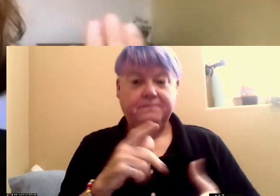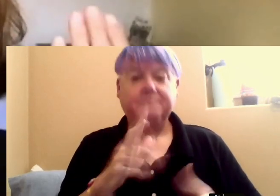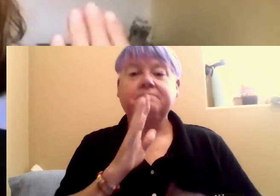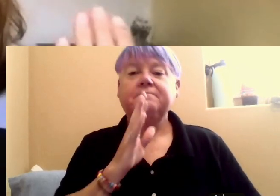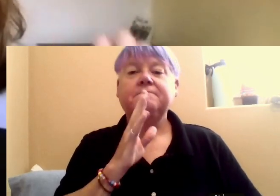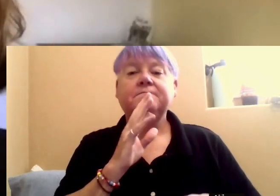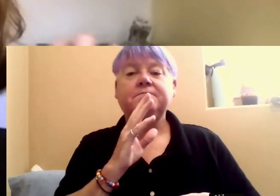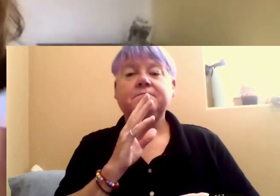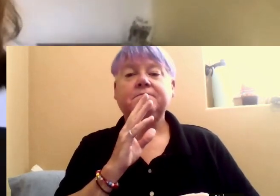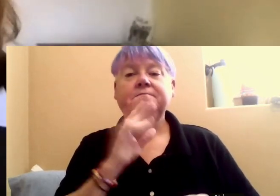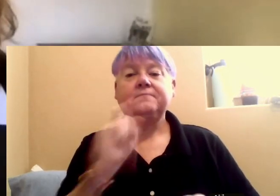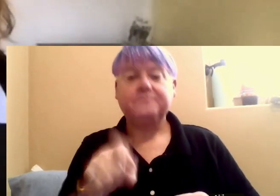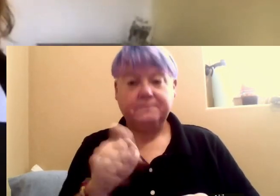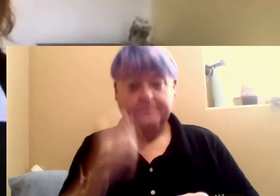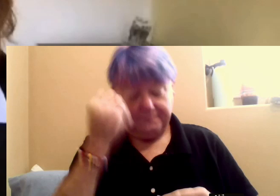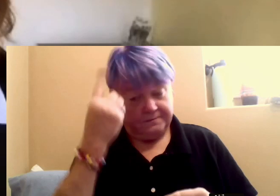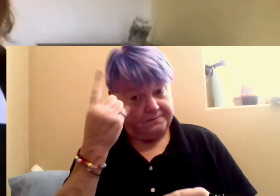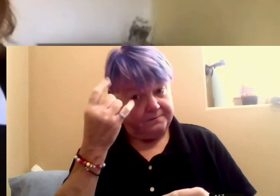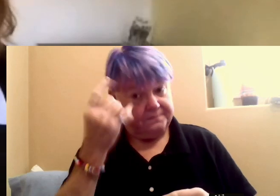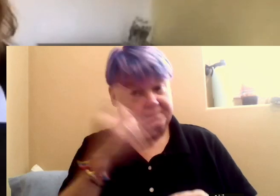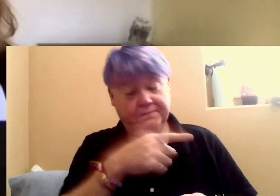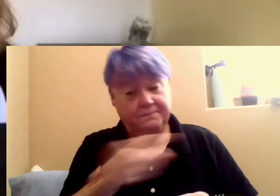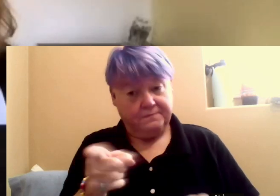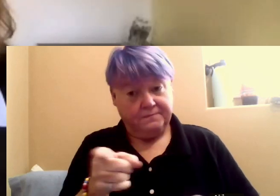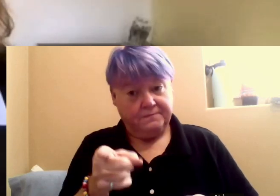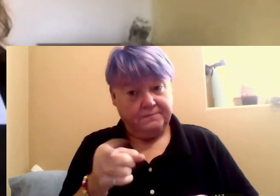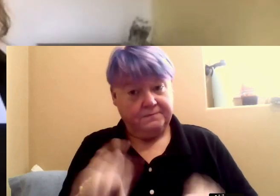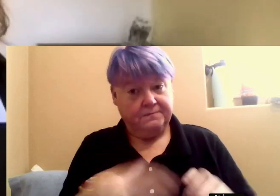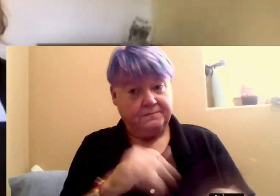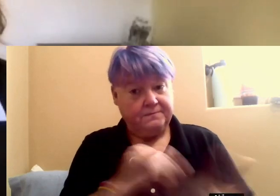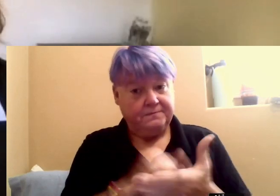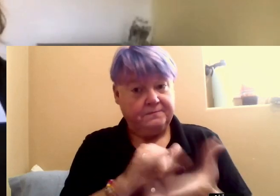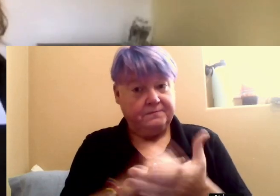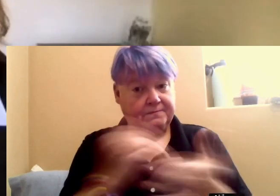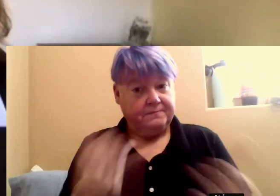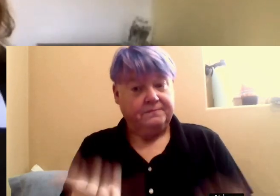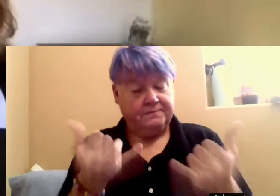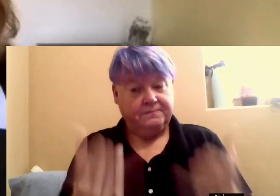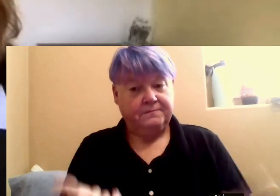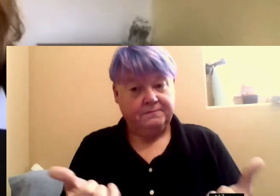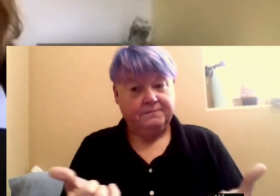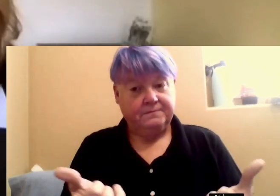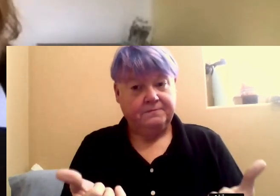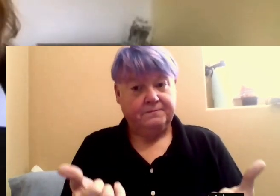really, really need to understand them. And so I do that now as